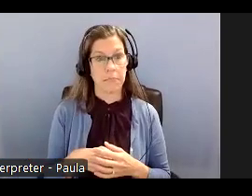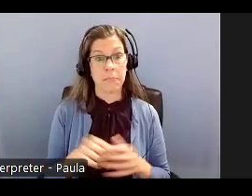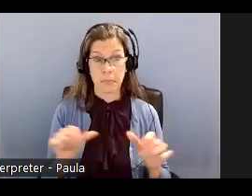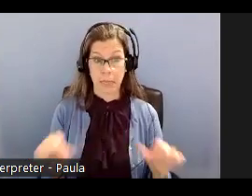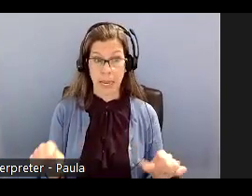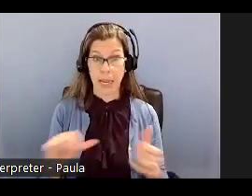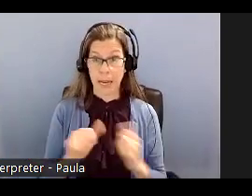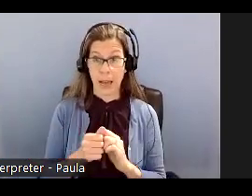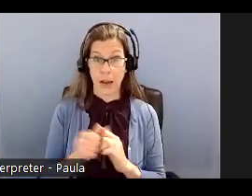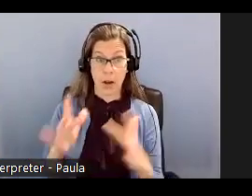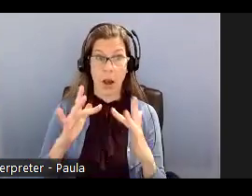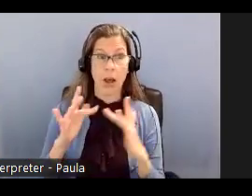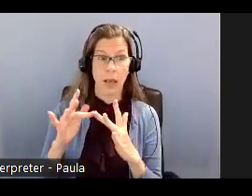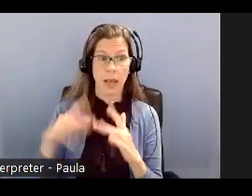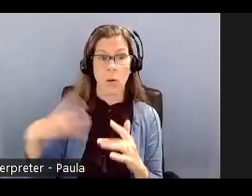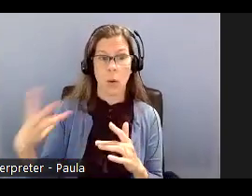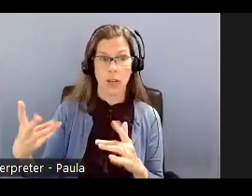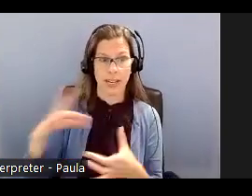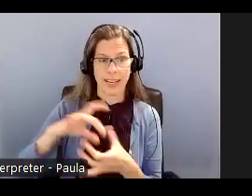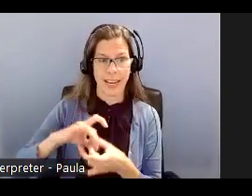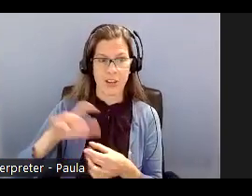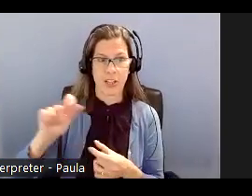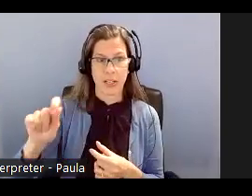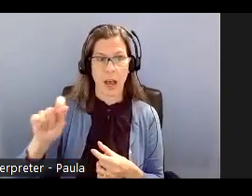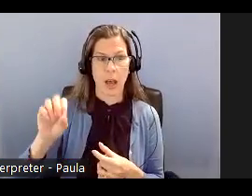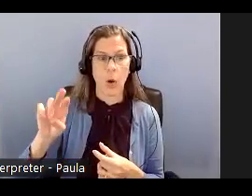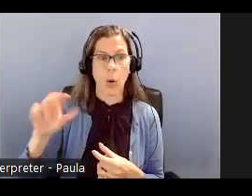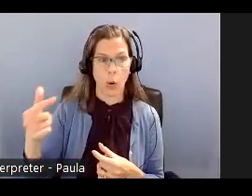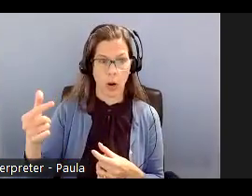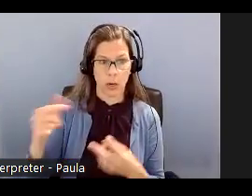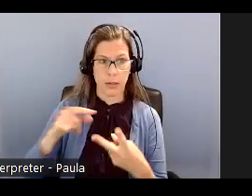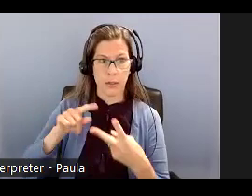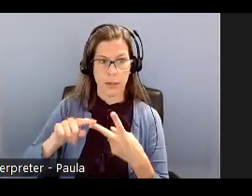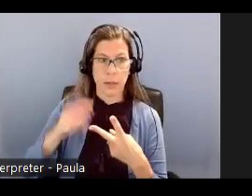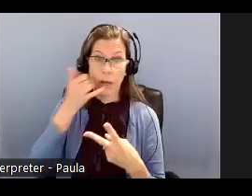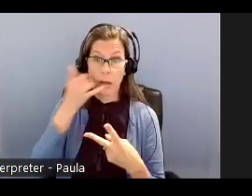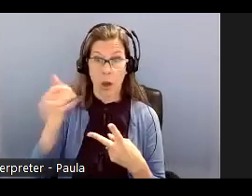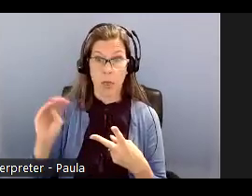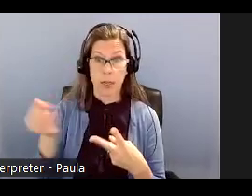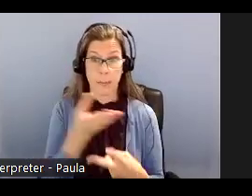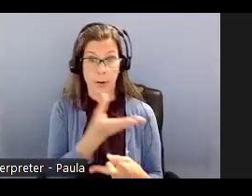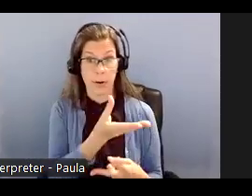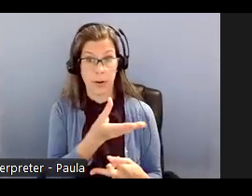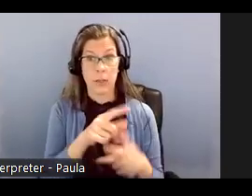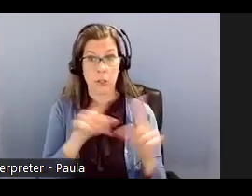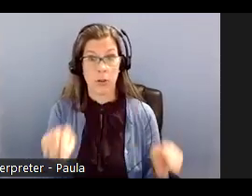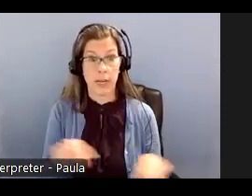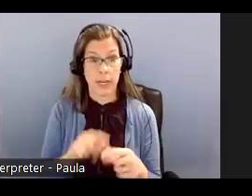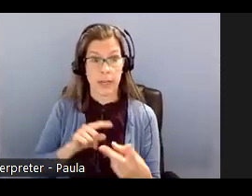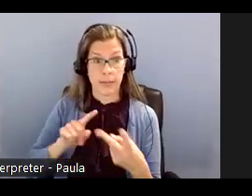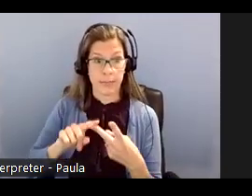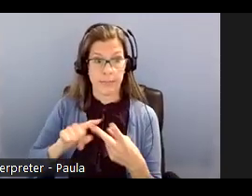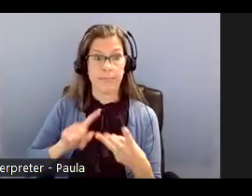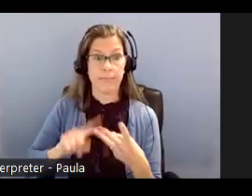going online through washingtonconnections.org. They can also call the number that's on the screen. They can also submit a